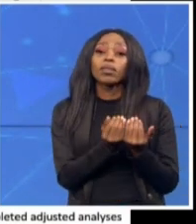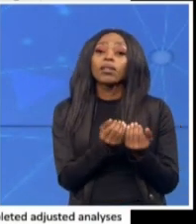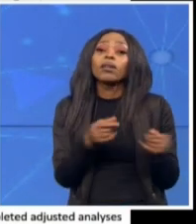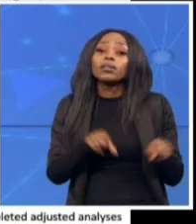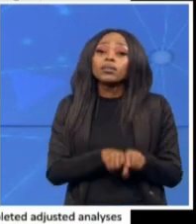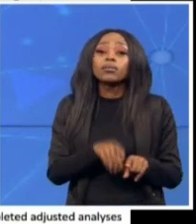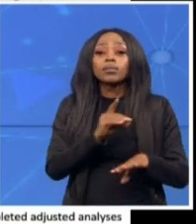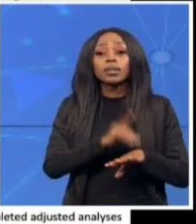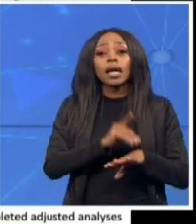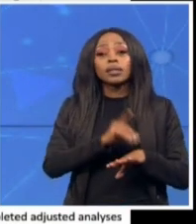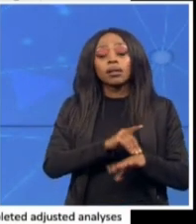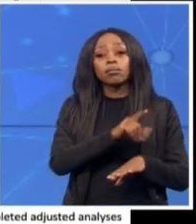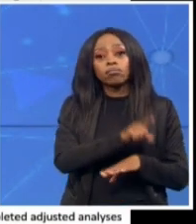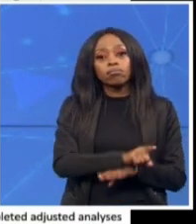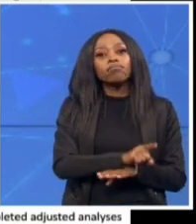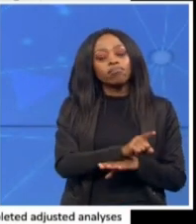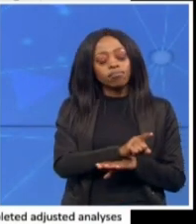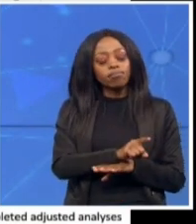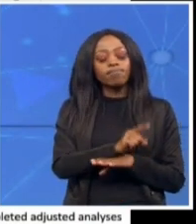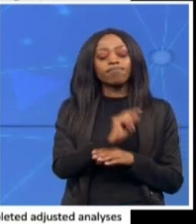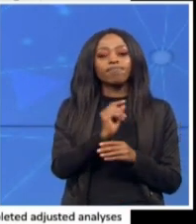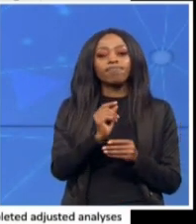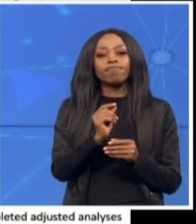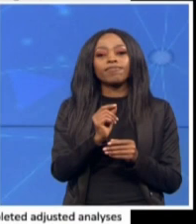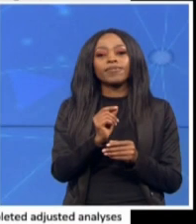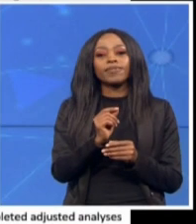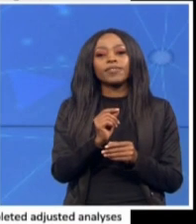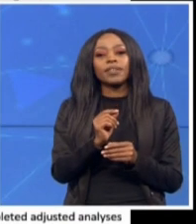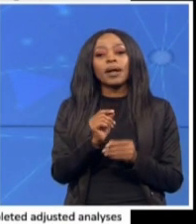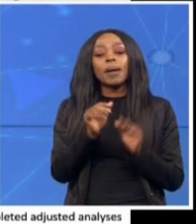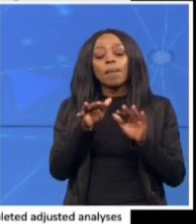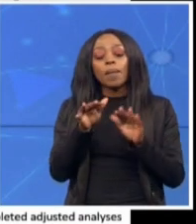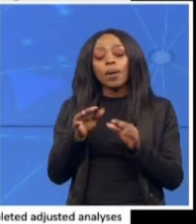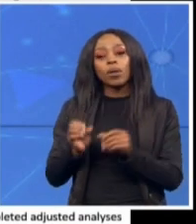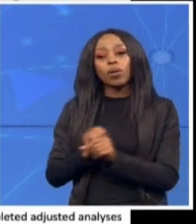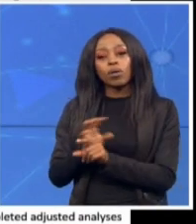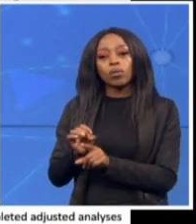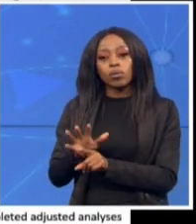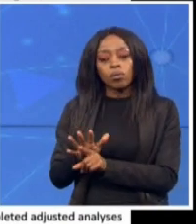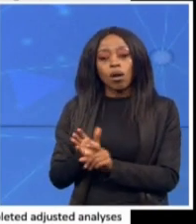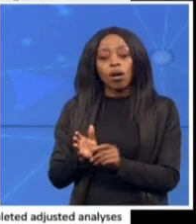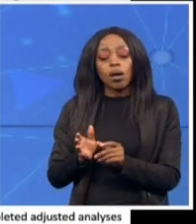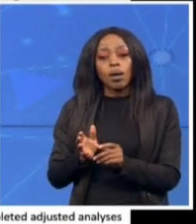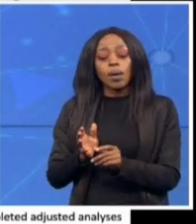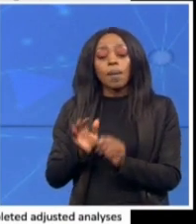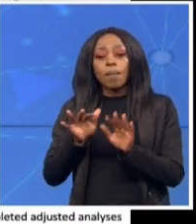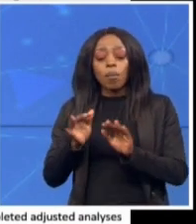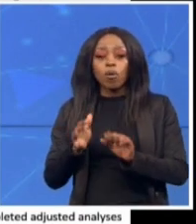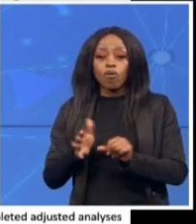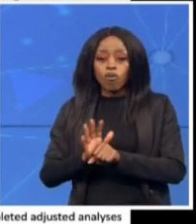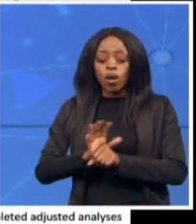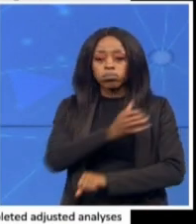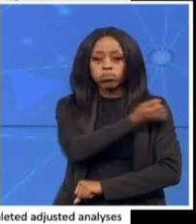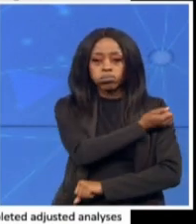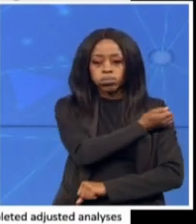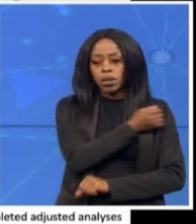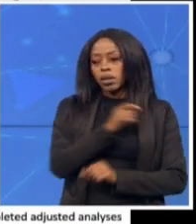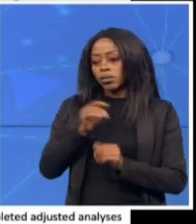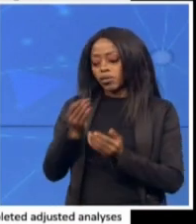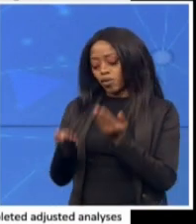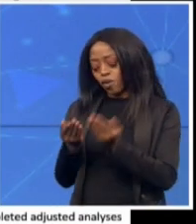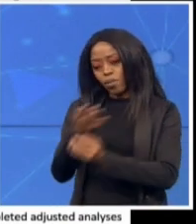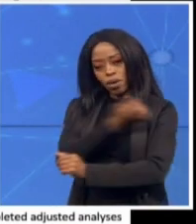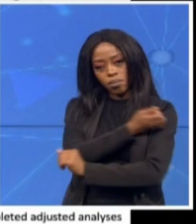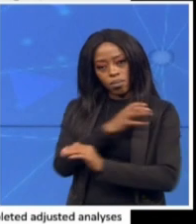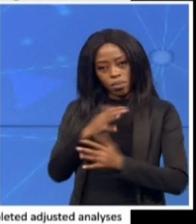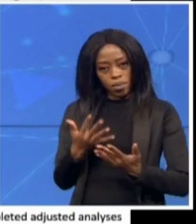that amongst COVID cases, full vaccination versus no vaccination provides similar strong protection in the Omicron period, which is